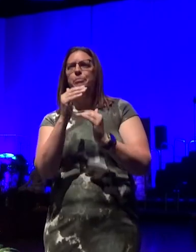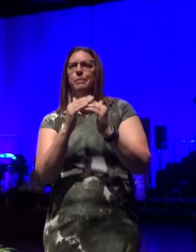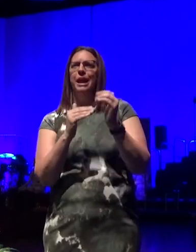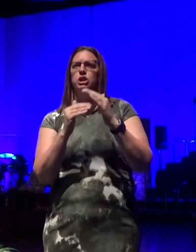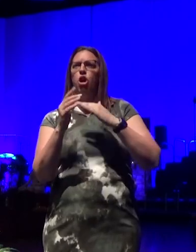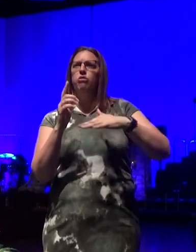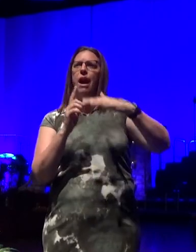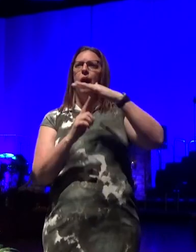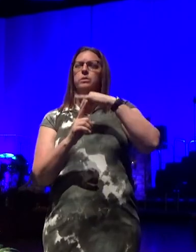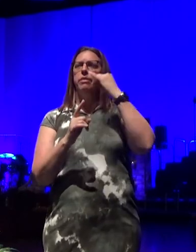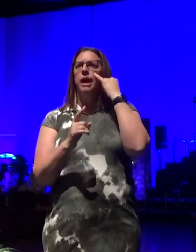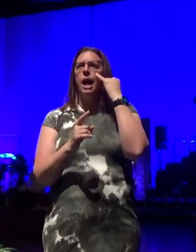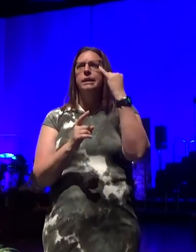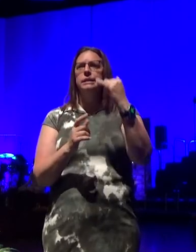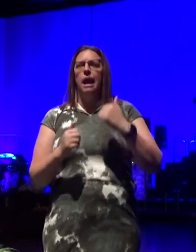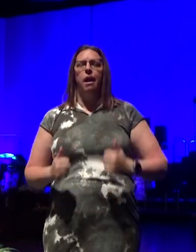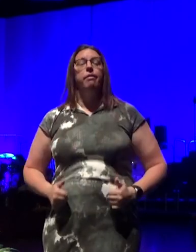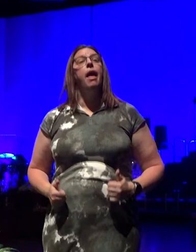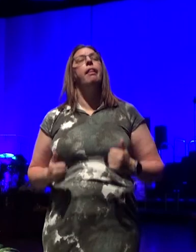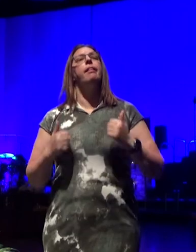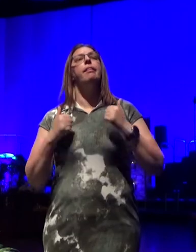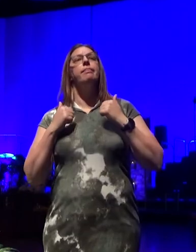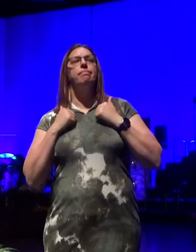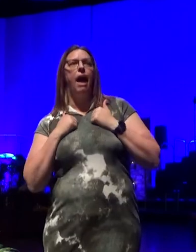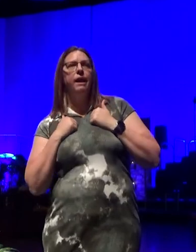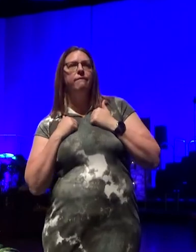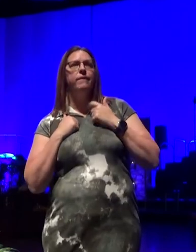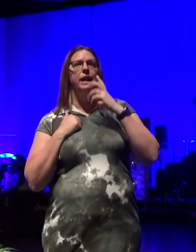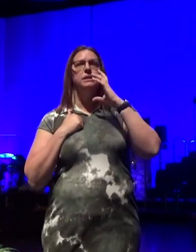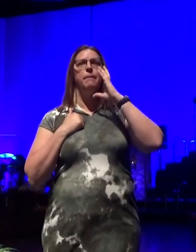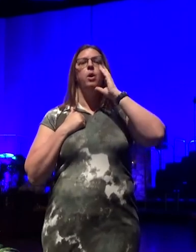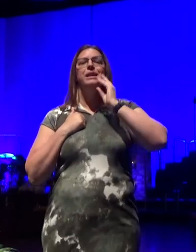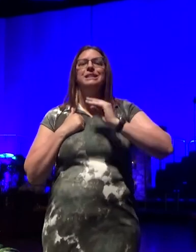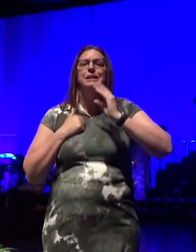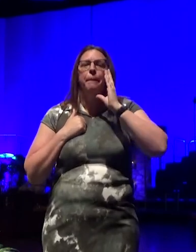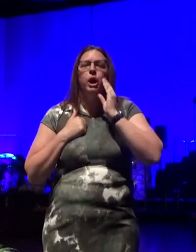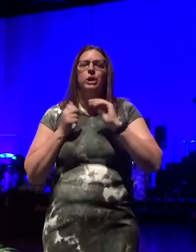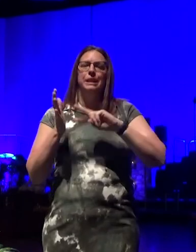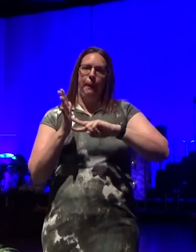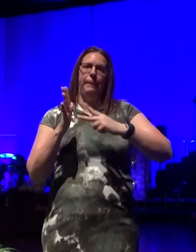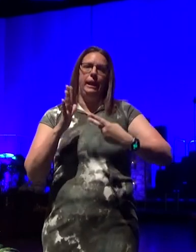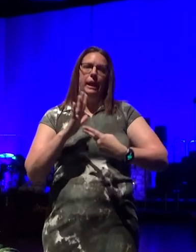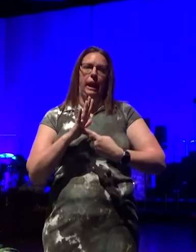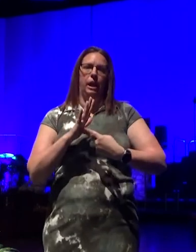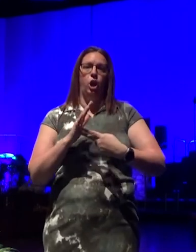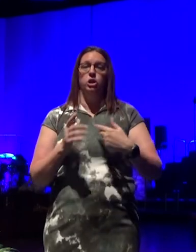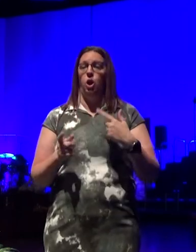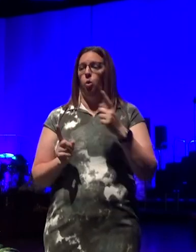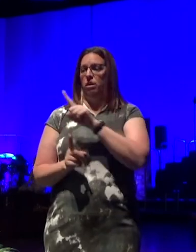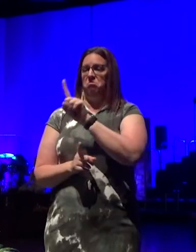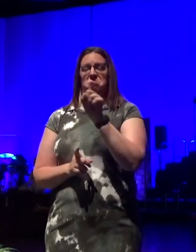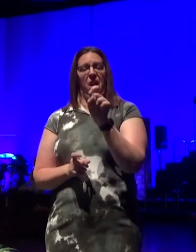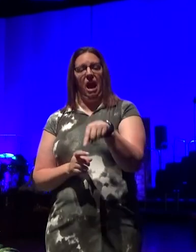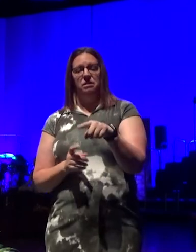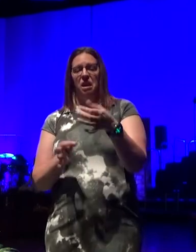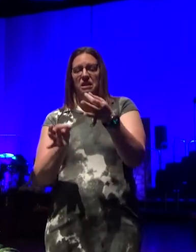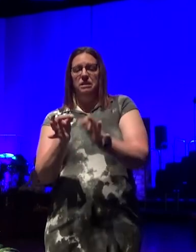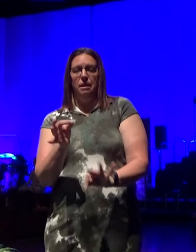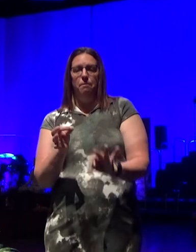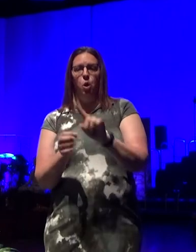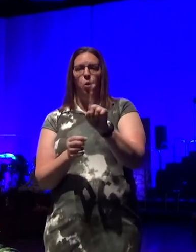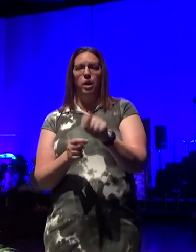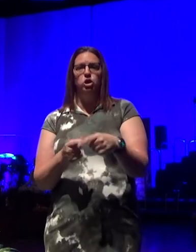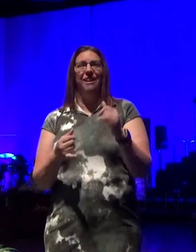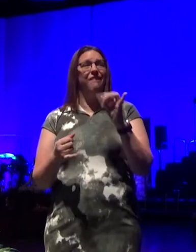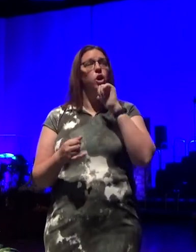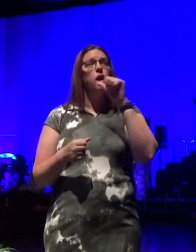discovering and experiencing meaning and fulfillment. And so Frankl just asked him a simple question. If you weren't doing this job, what would you do? And the man